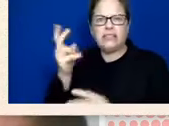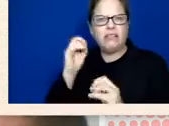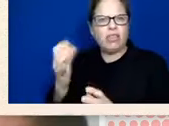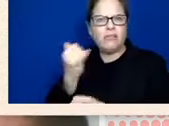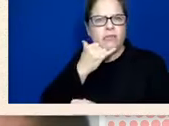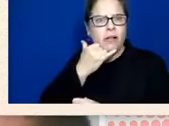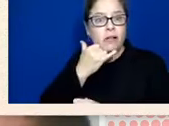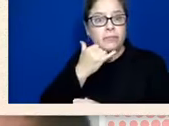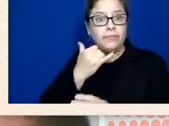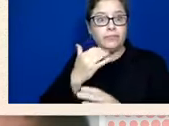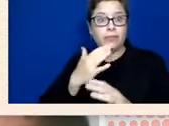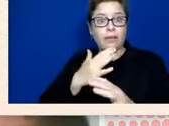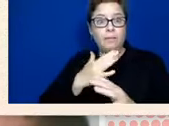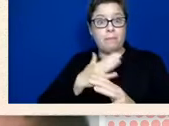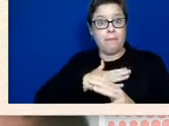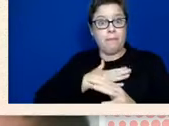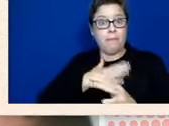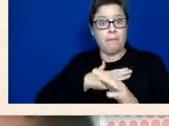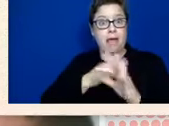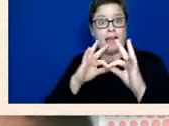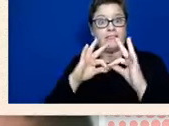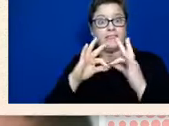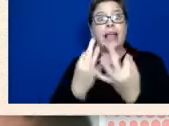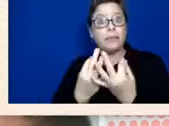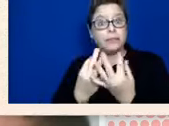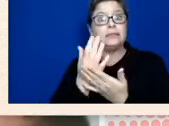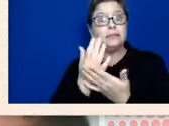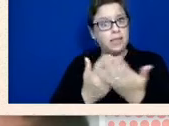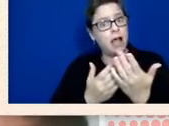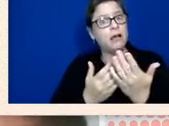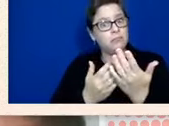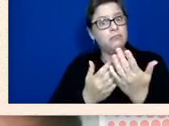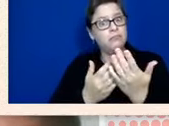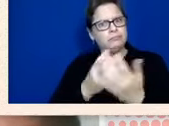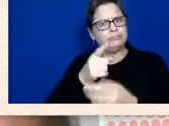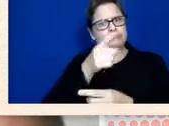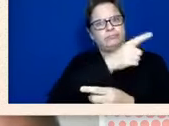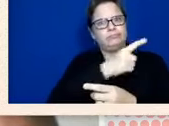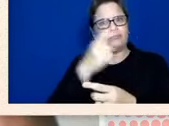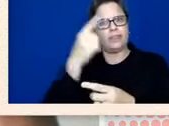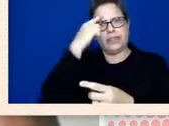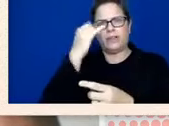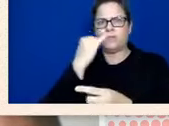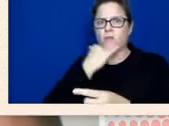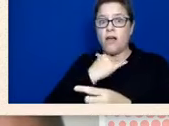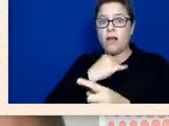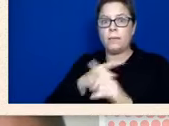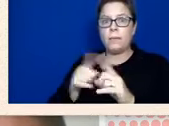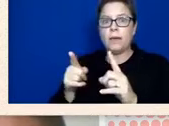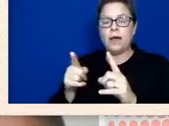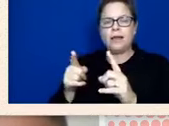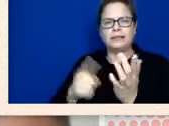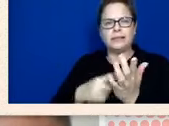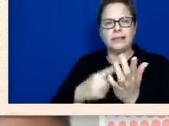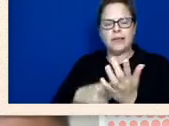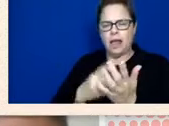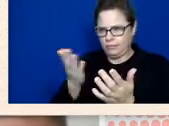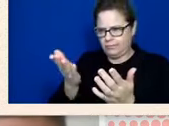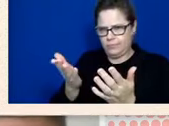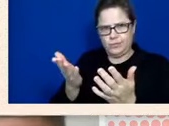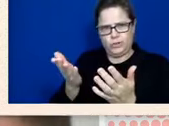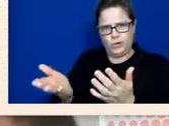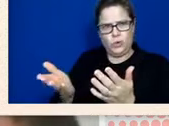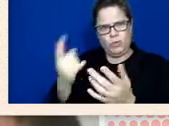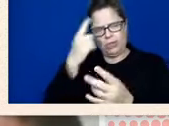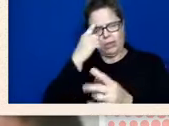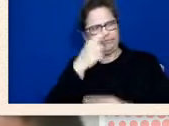family members, and it just made you question like what was going on, when there's something that you